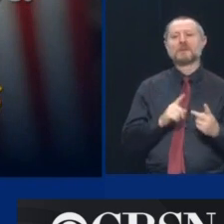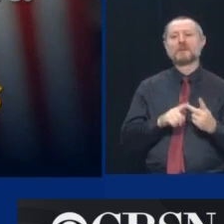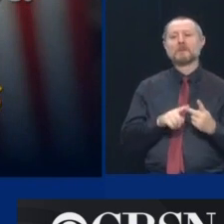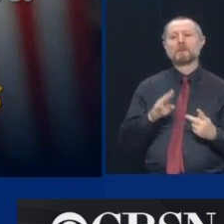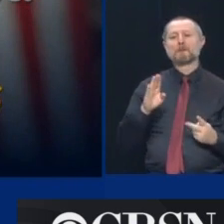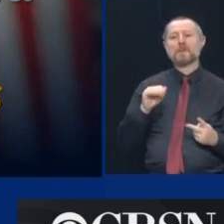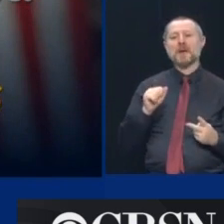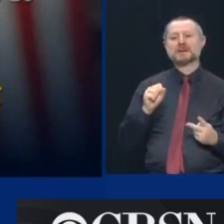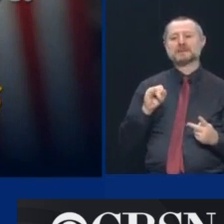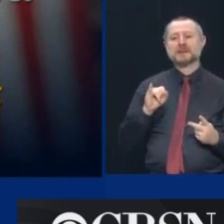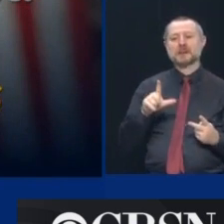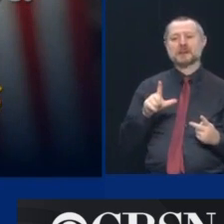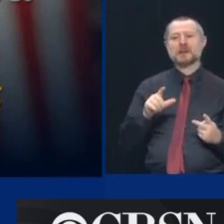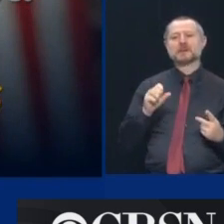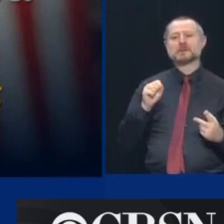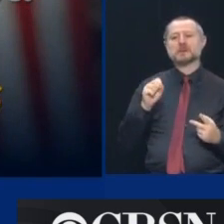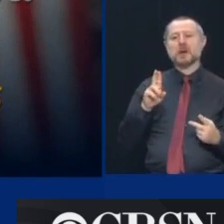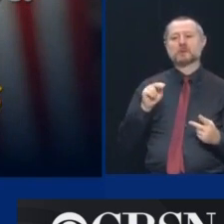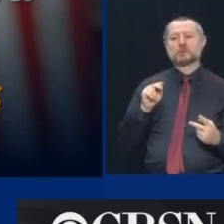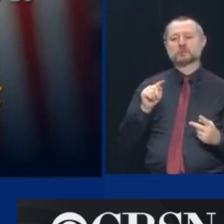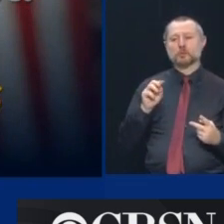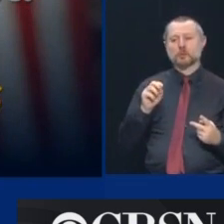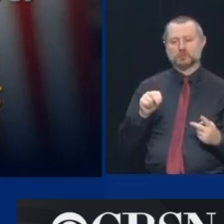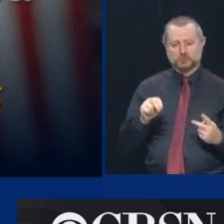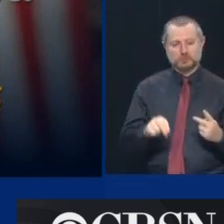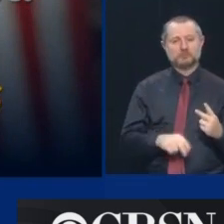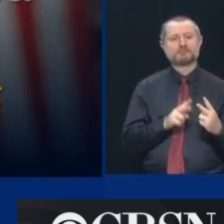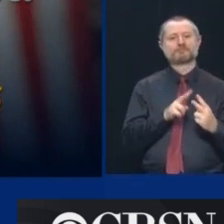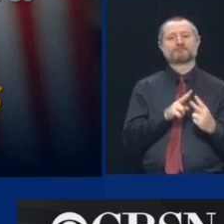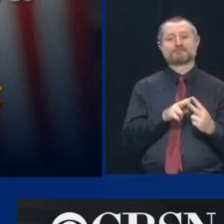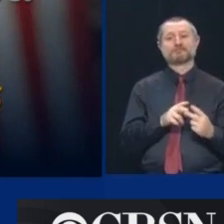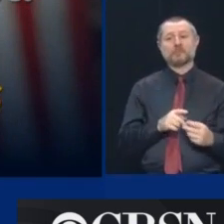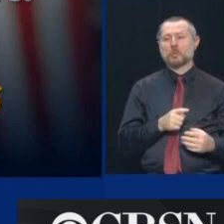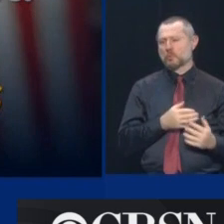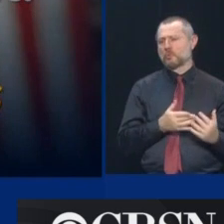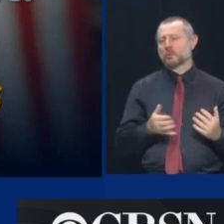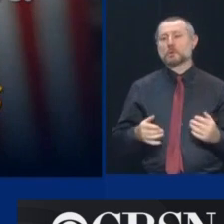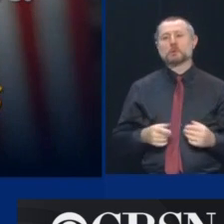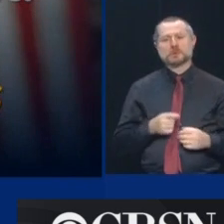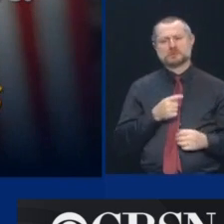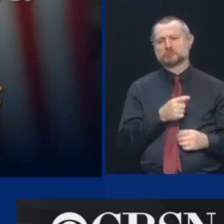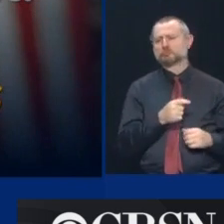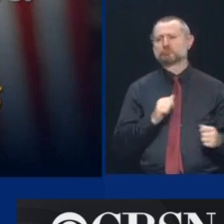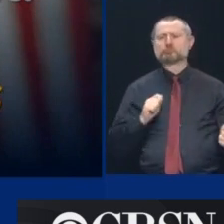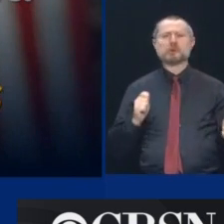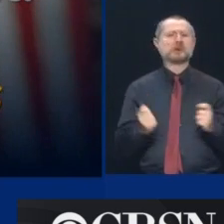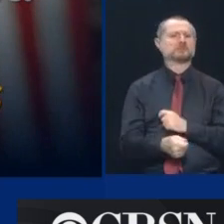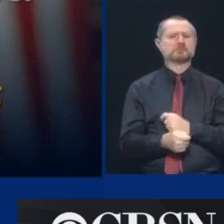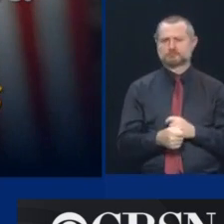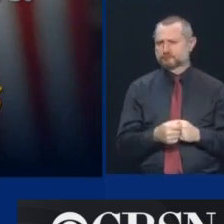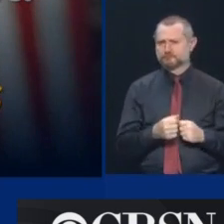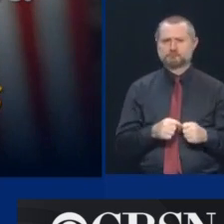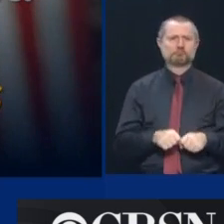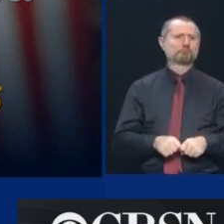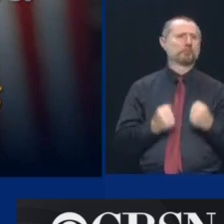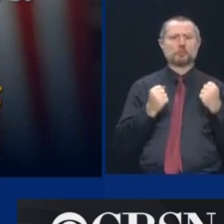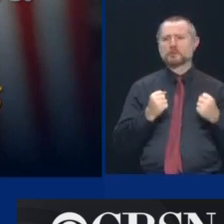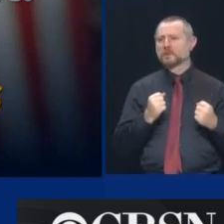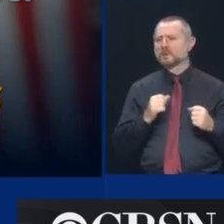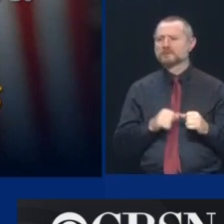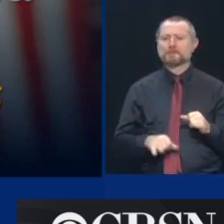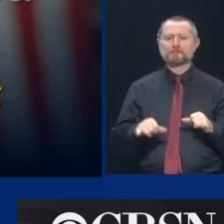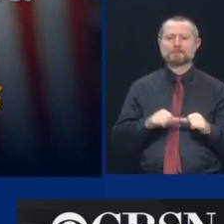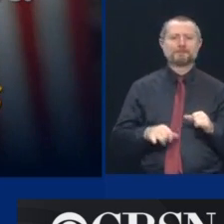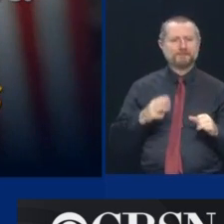Charlie Rangel, they were really barrier breakers extraordinaire when they were